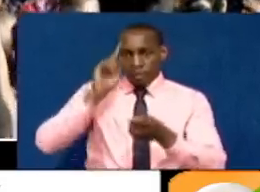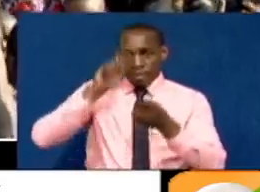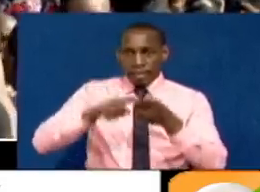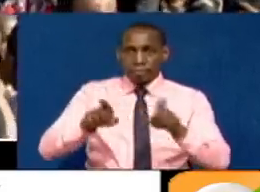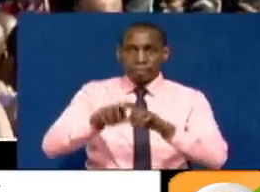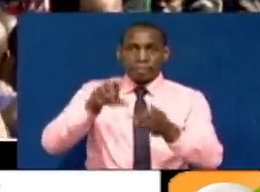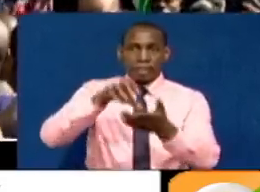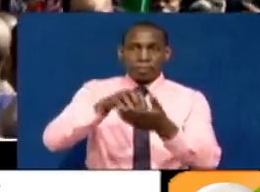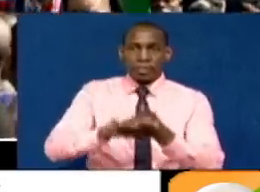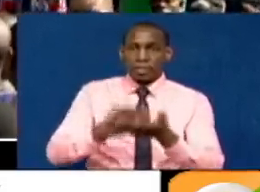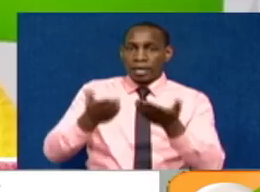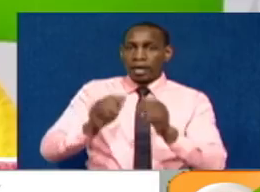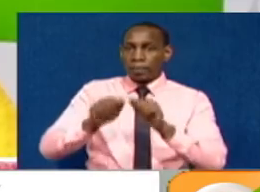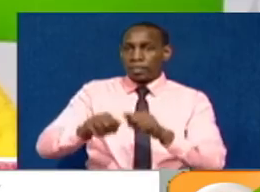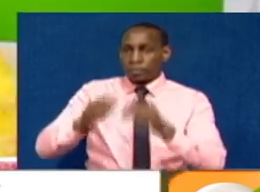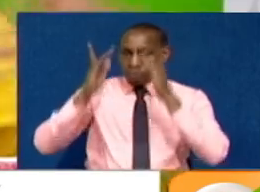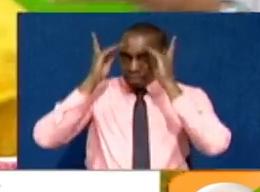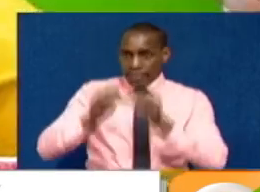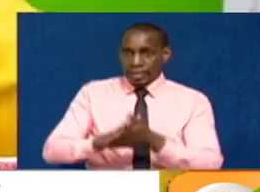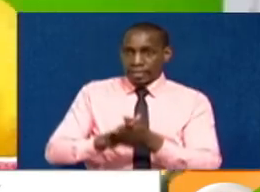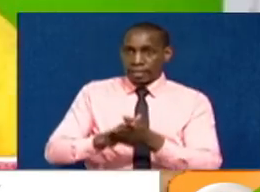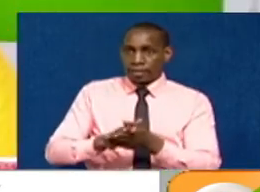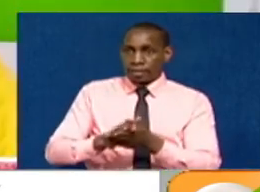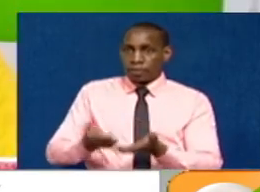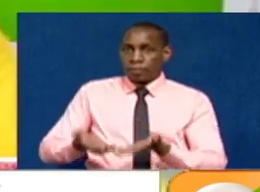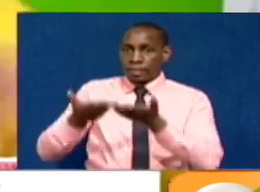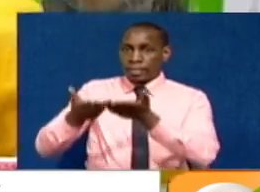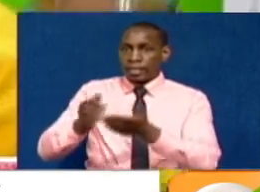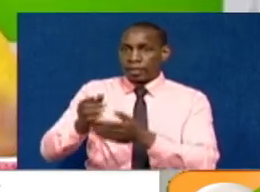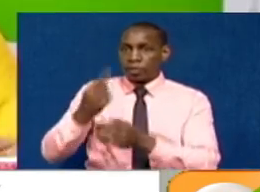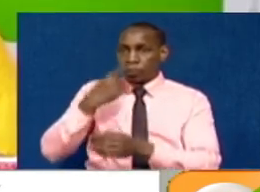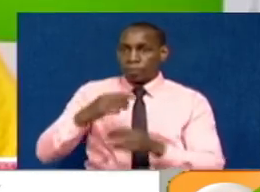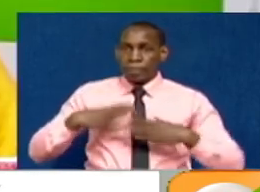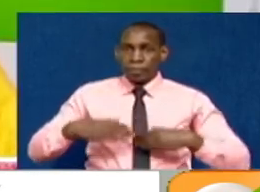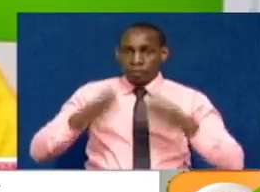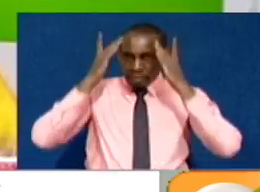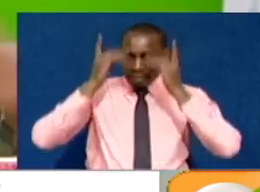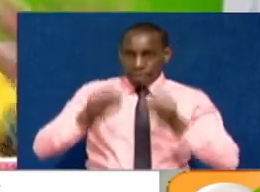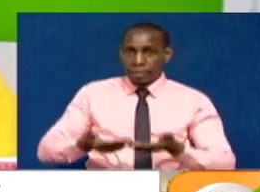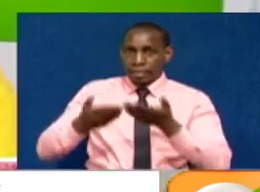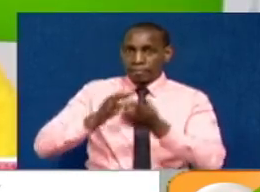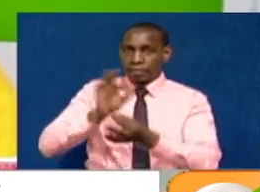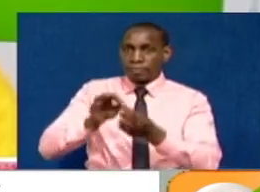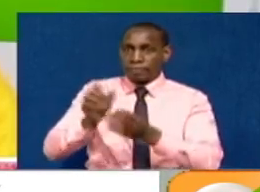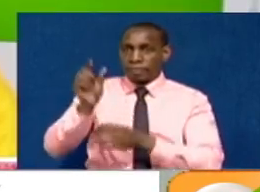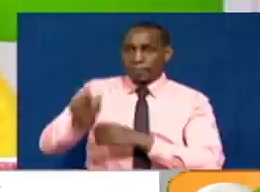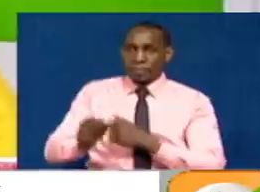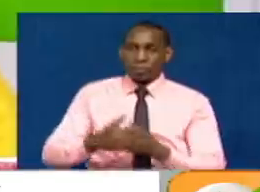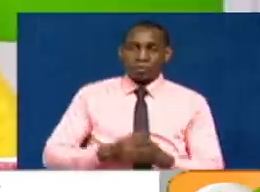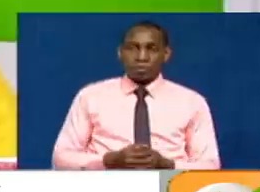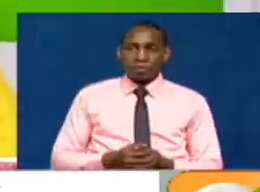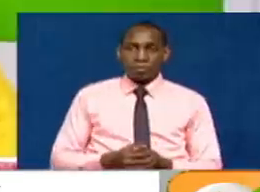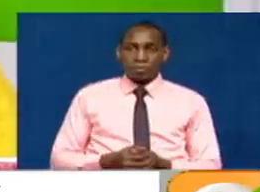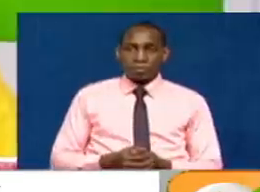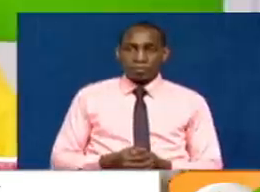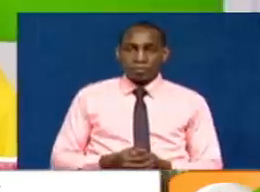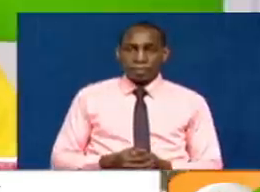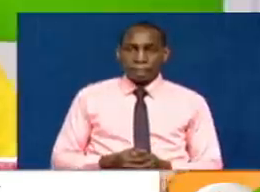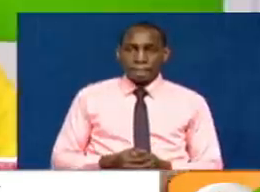same seat. So how are you going to decide who gets it? Are you going to let the people decide? Ama itakuwa ile wacha tupatie fulani. And what will that do to the whole process